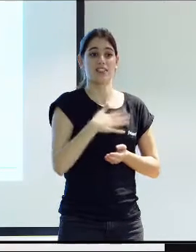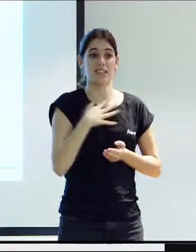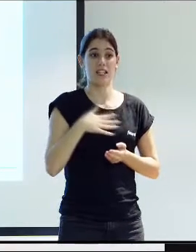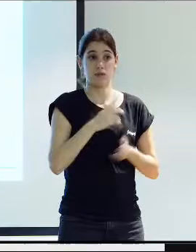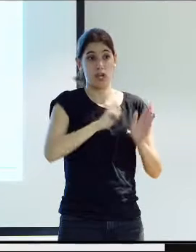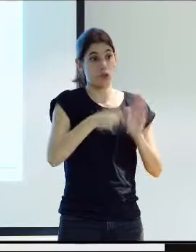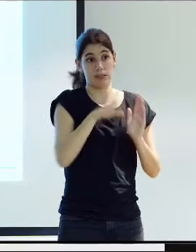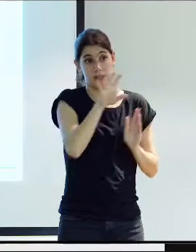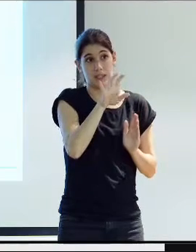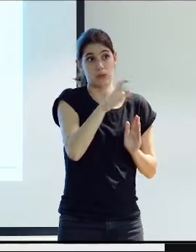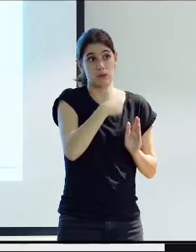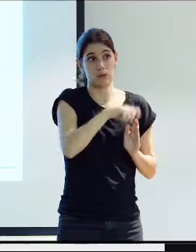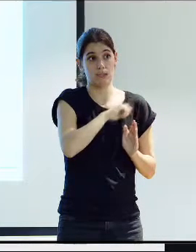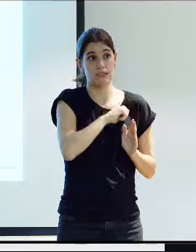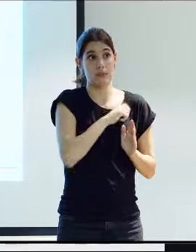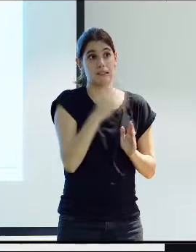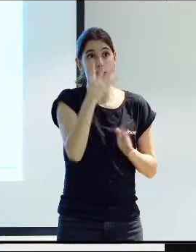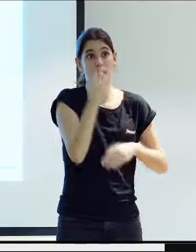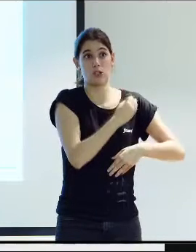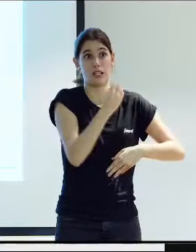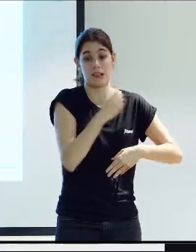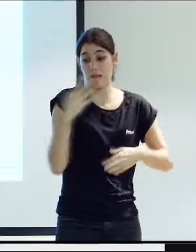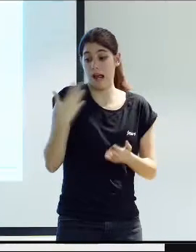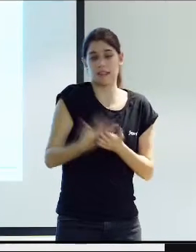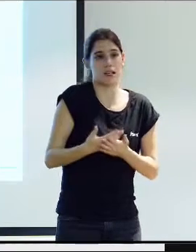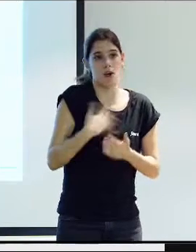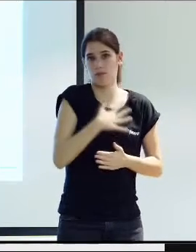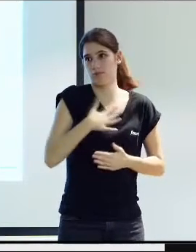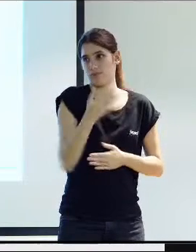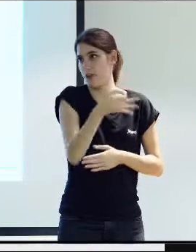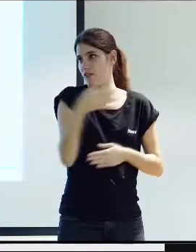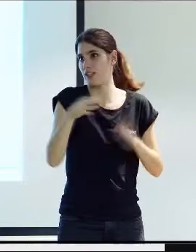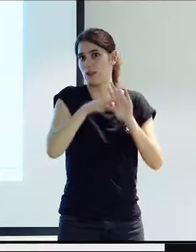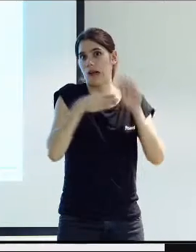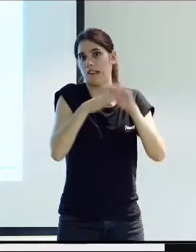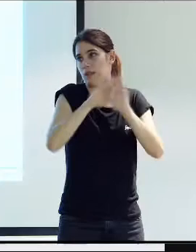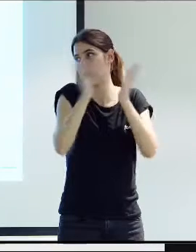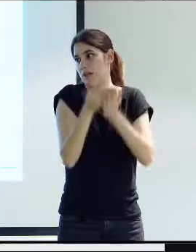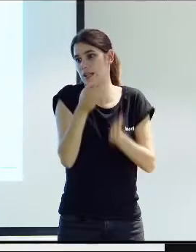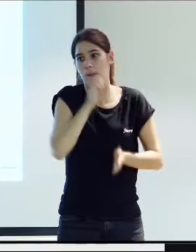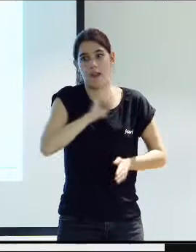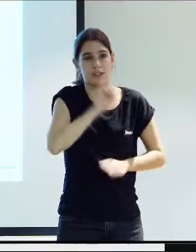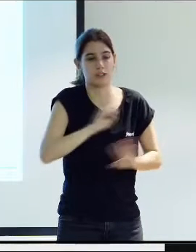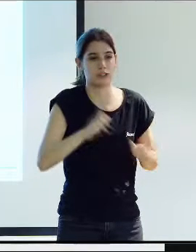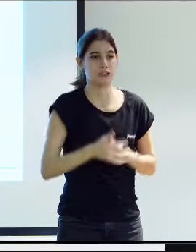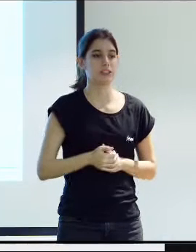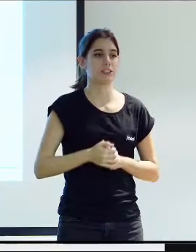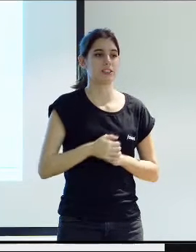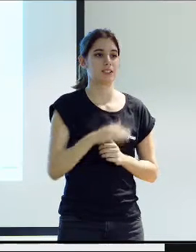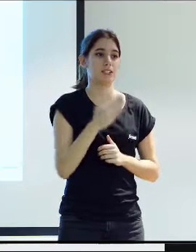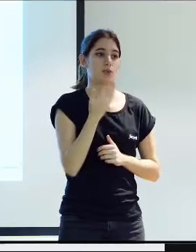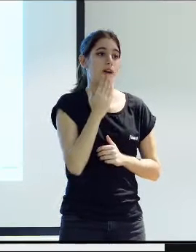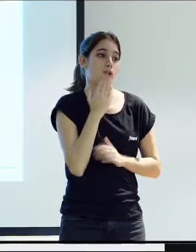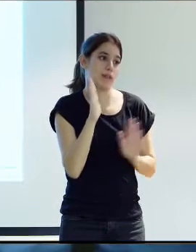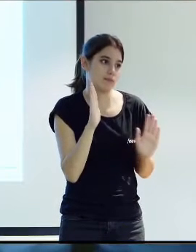that in our country, since December the 4th of last year, excuse me, it's